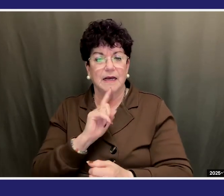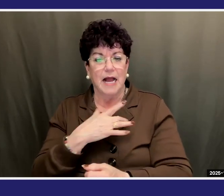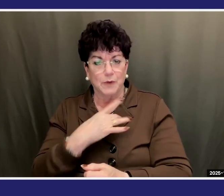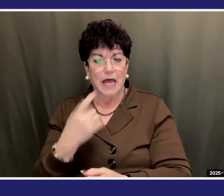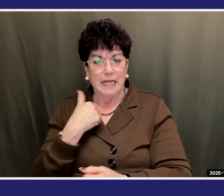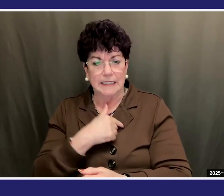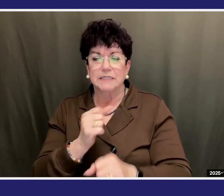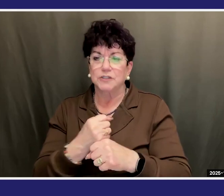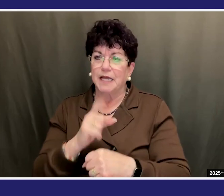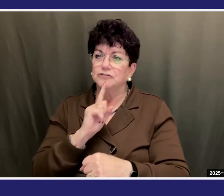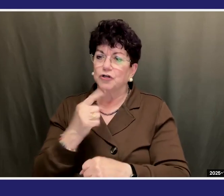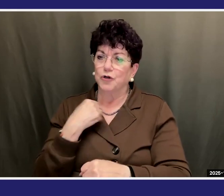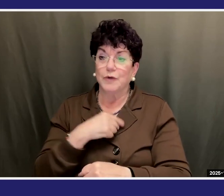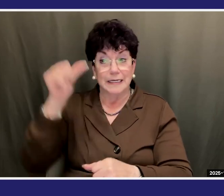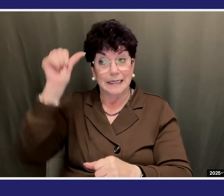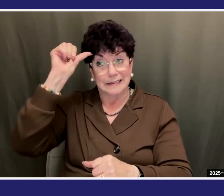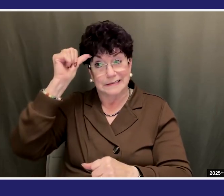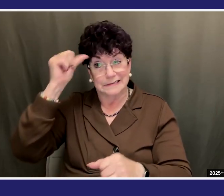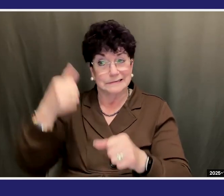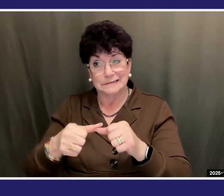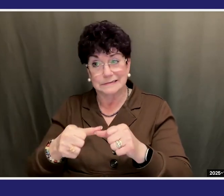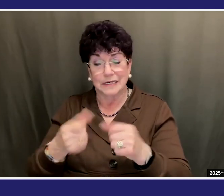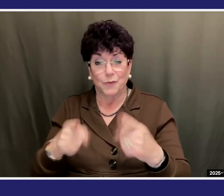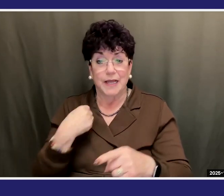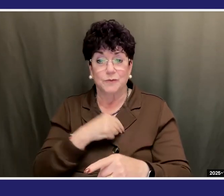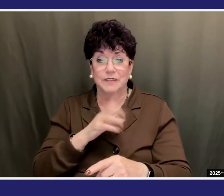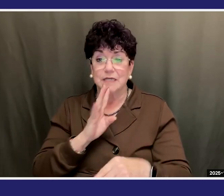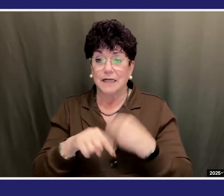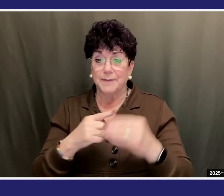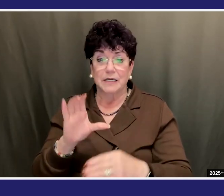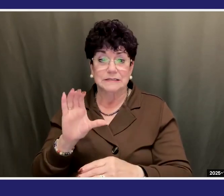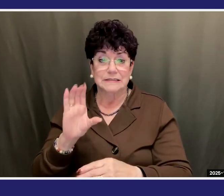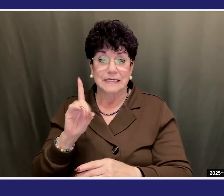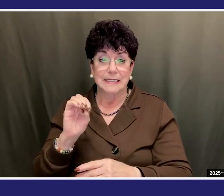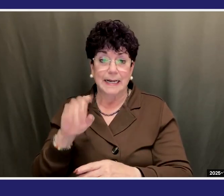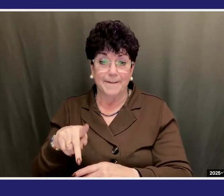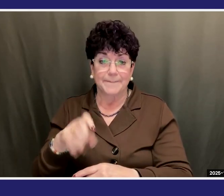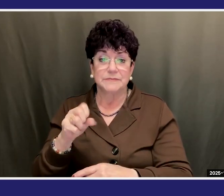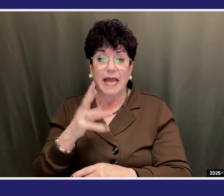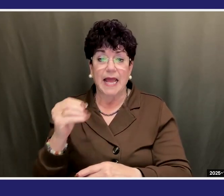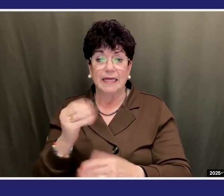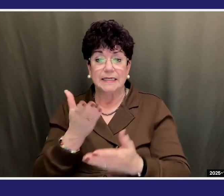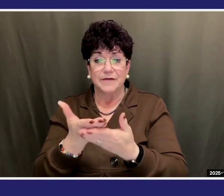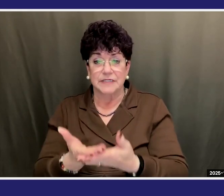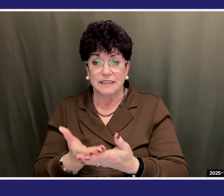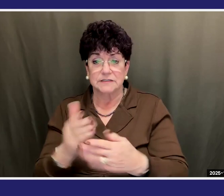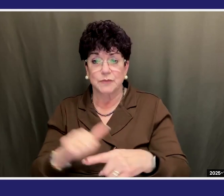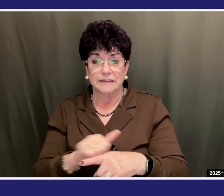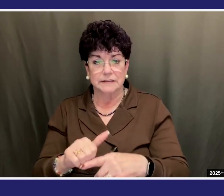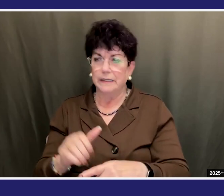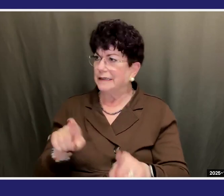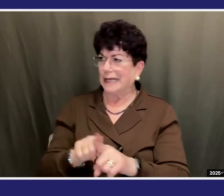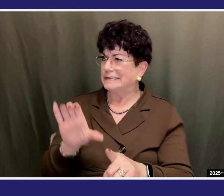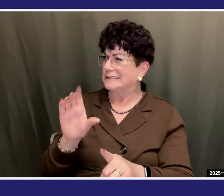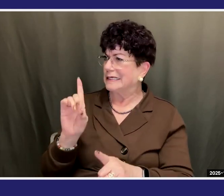to make sure we keep in mind that when we talk about CDEPs and evidence-based practices, as if CDEPs are not